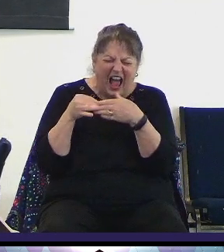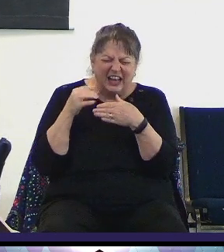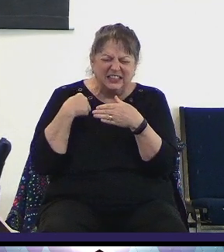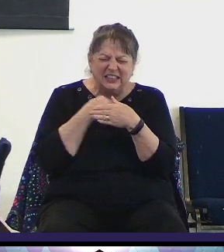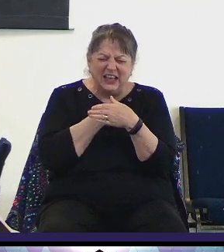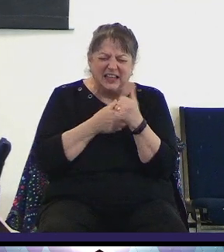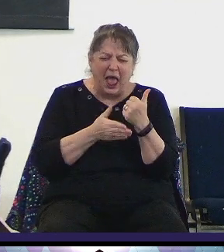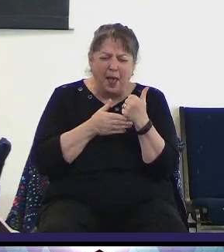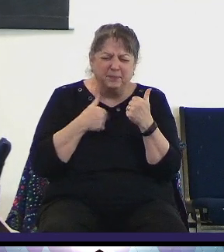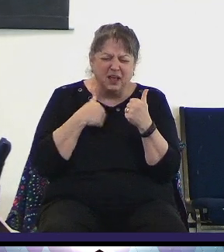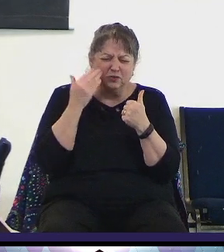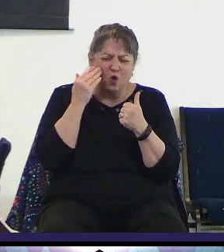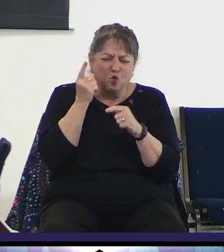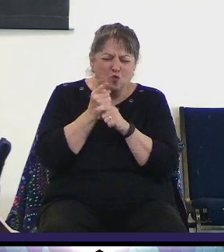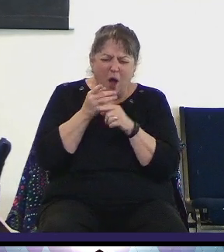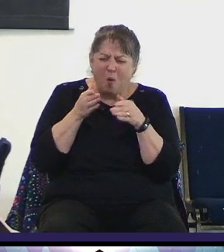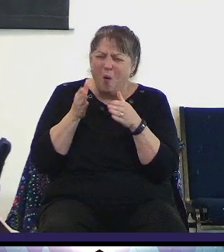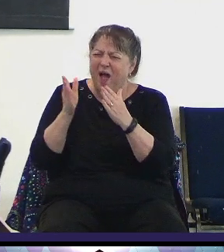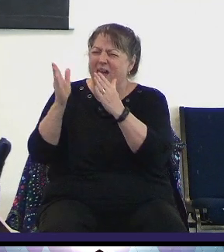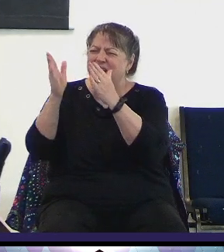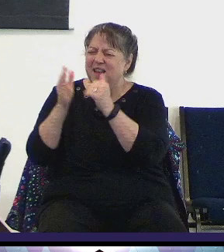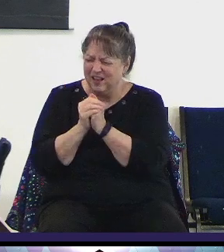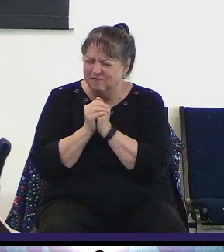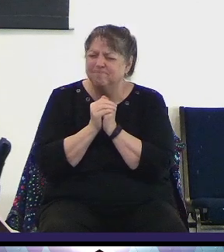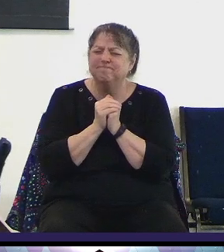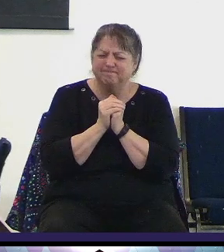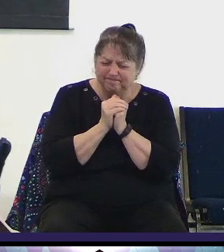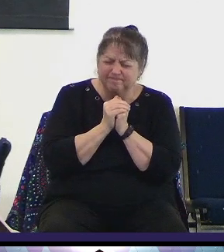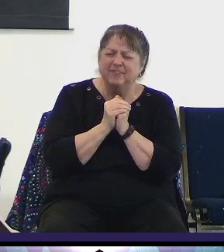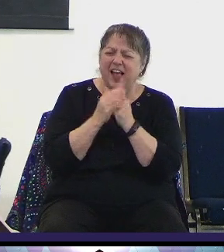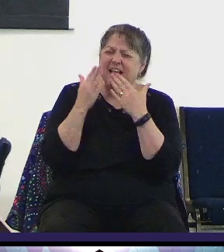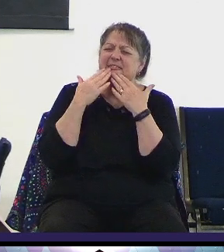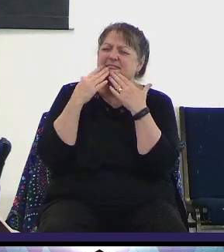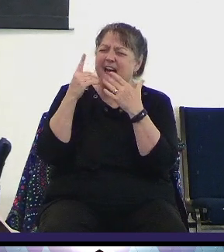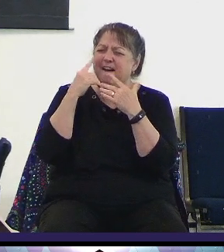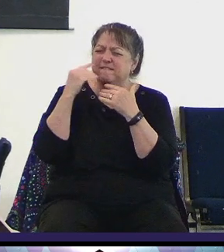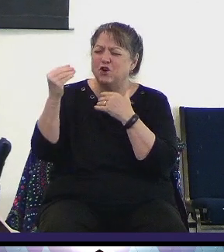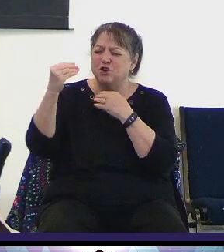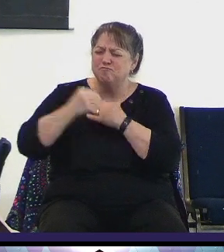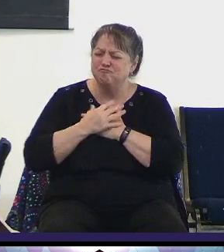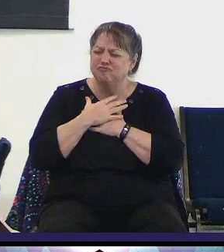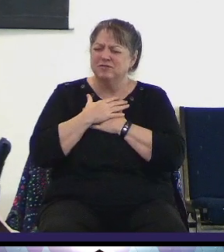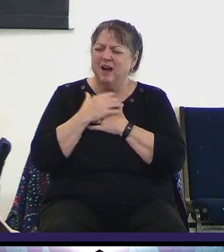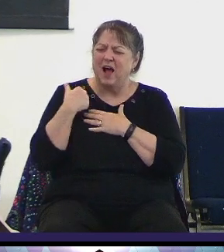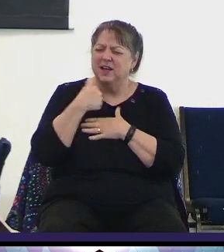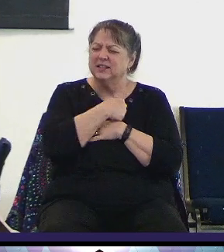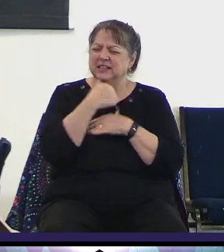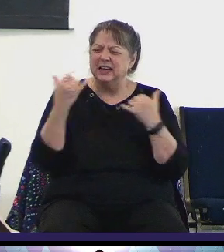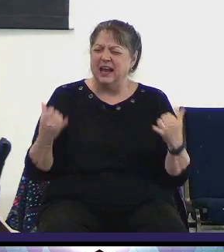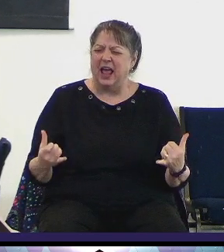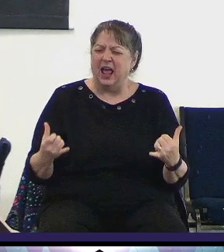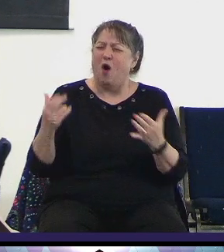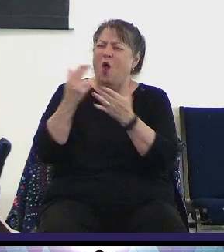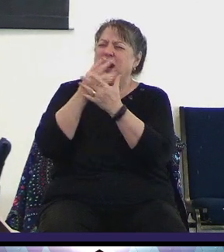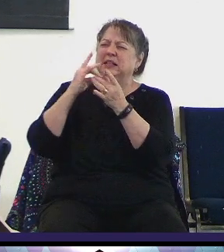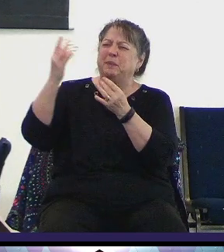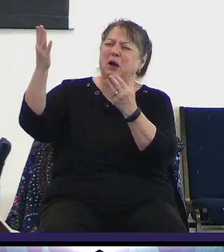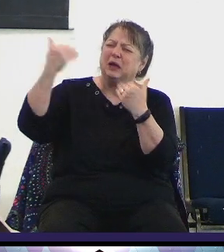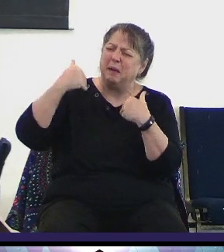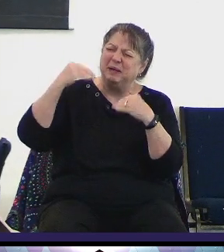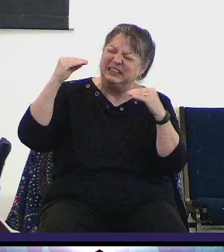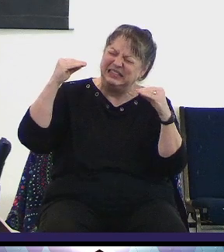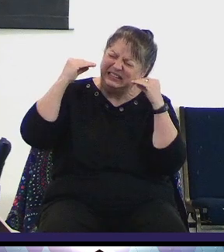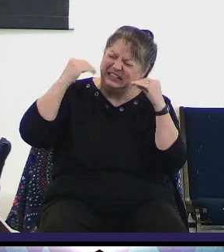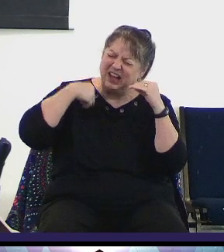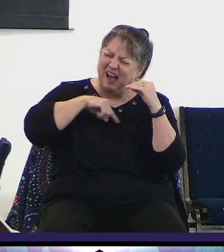our way. Thank you for ministering to us today. I ask that your Holy Spirit would speak to hearts